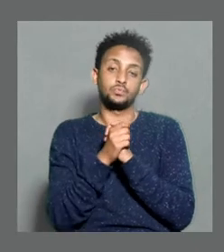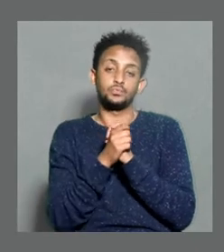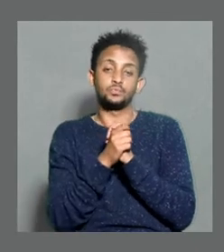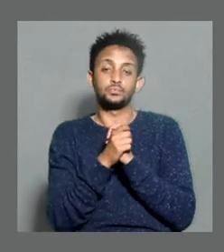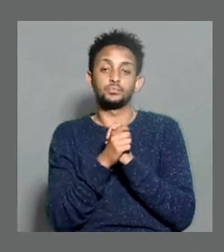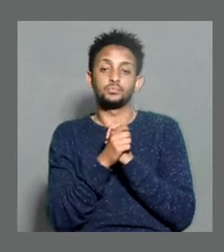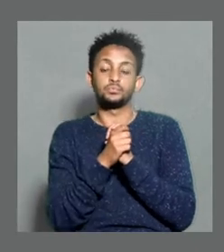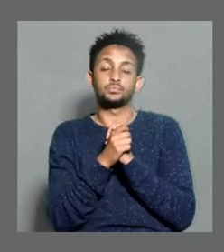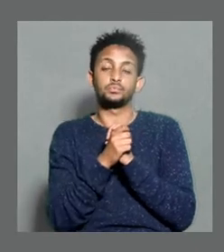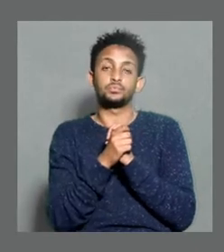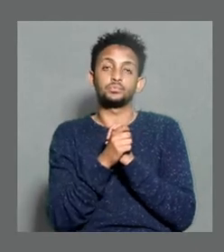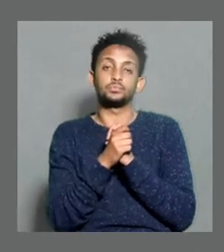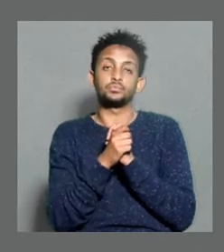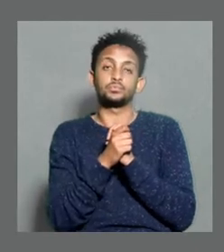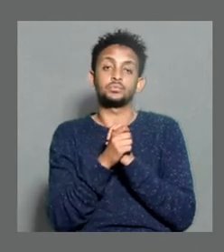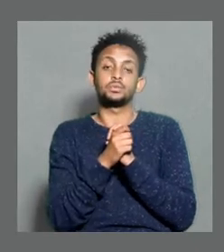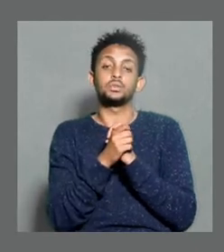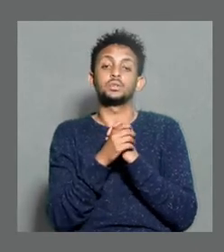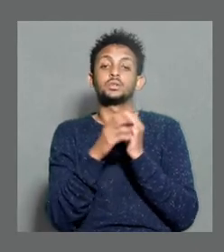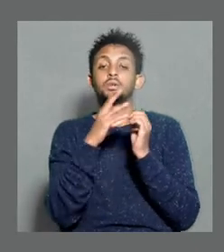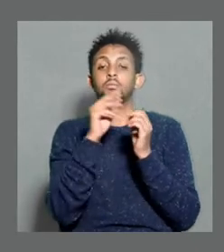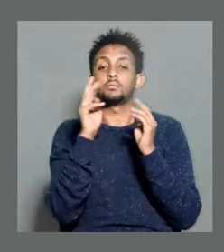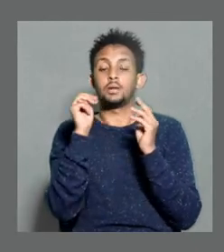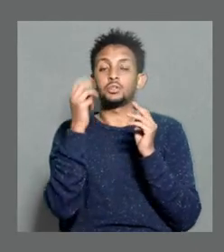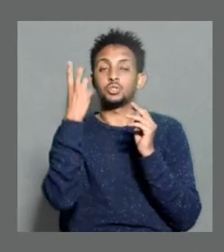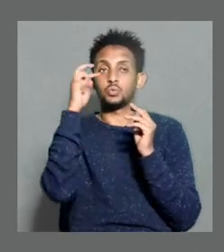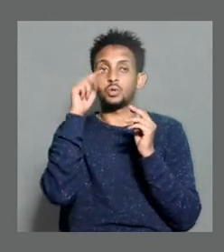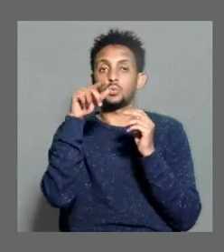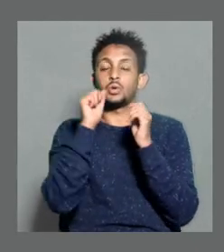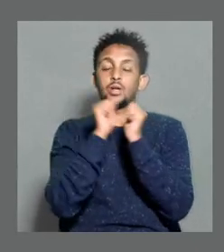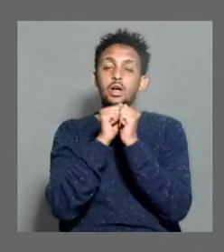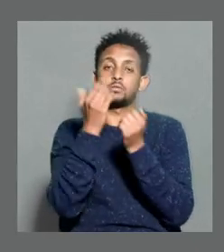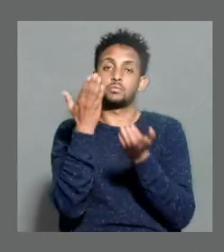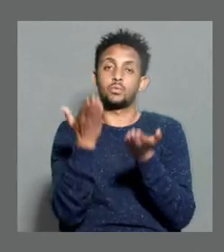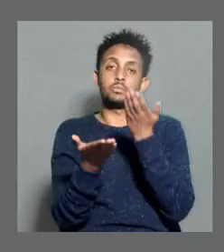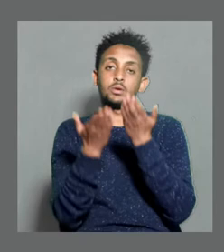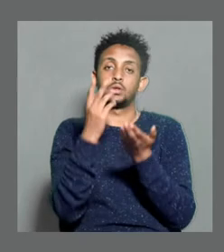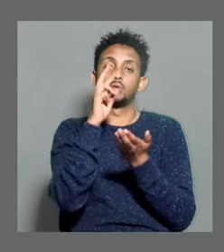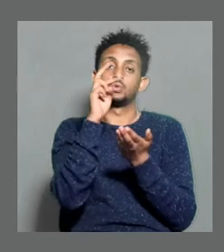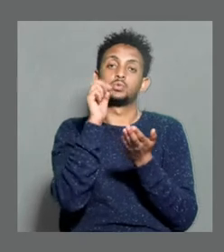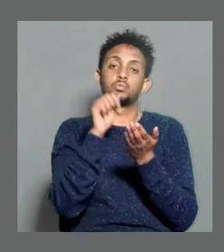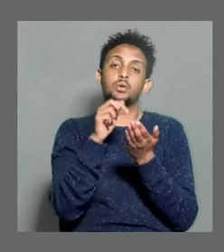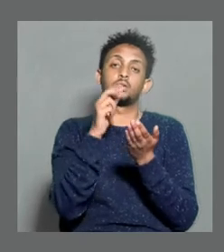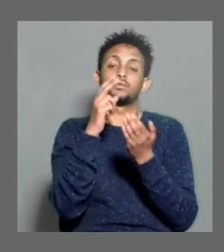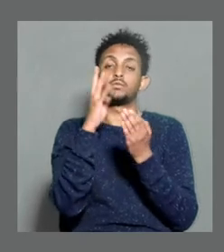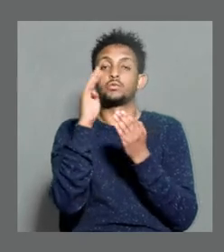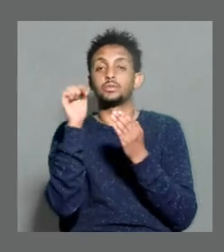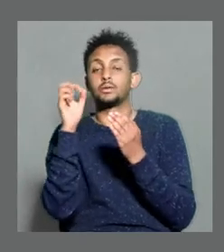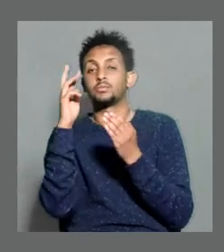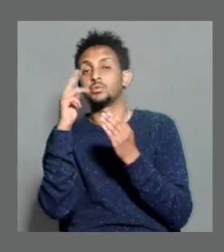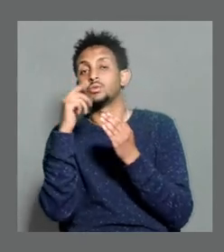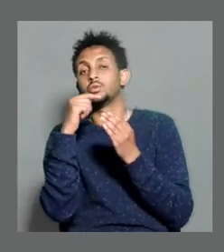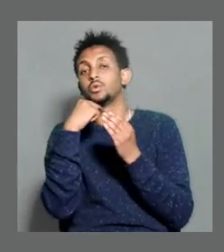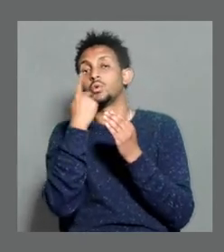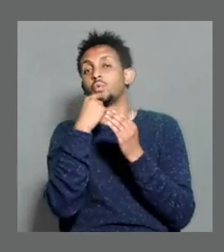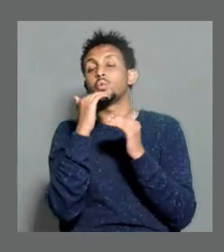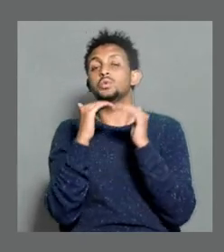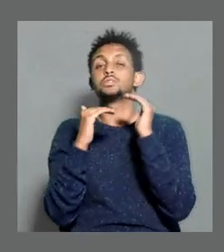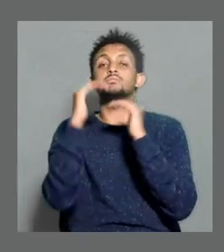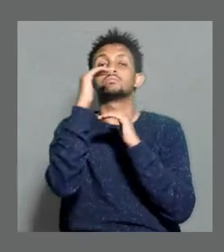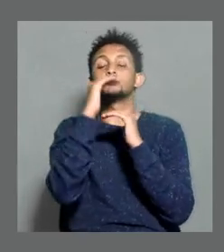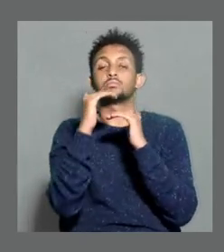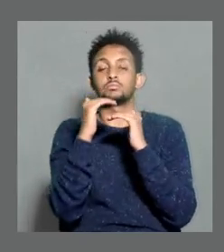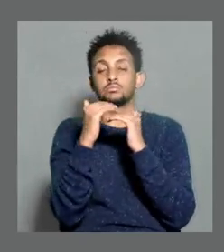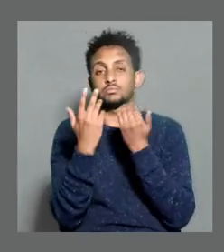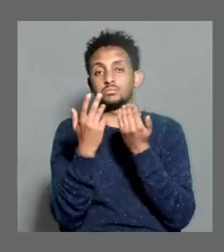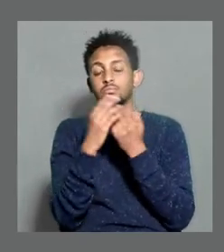2 times 10 to the power of minus 2 meter squared. Now you can compare. 2 times 10 to the power of minus 2 and 4 times 10 to the power of minus 4